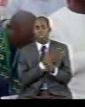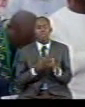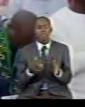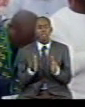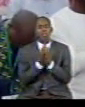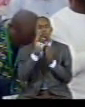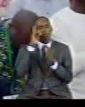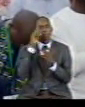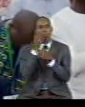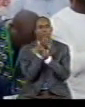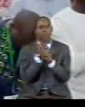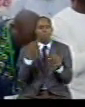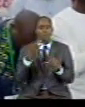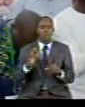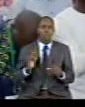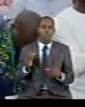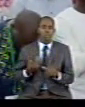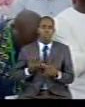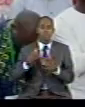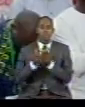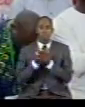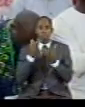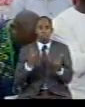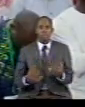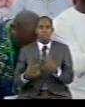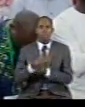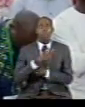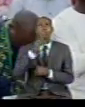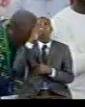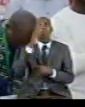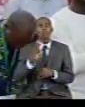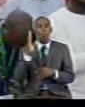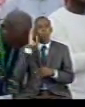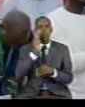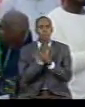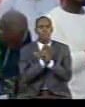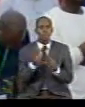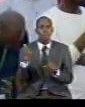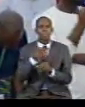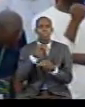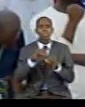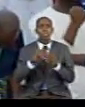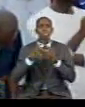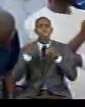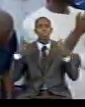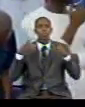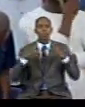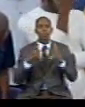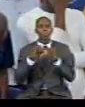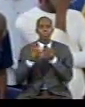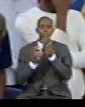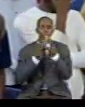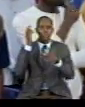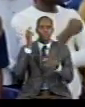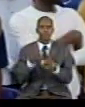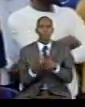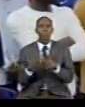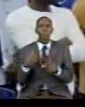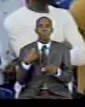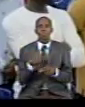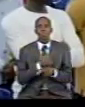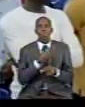And today God will save them in a miraculous way in Jesus' name. We are praying